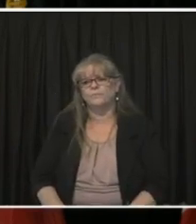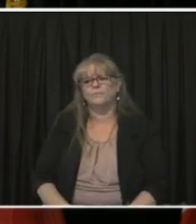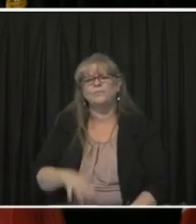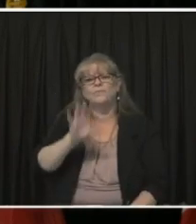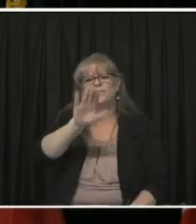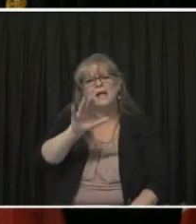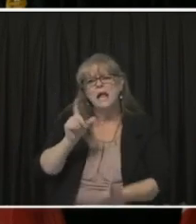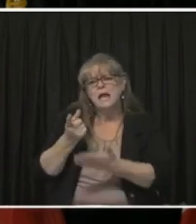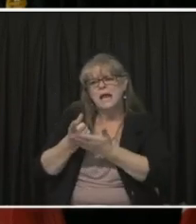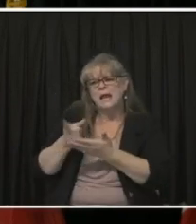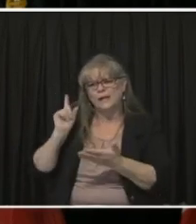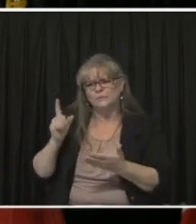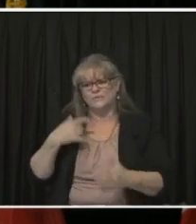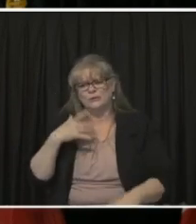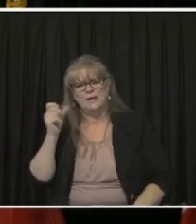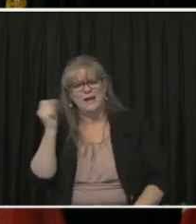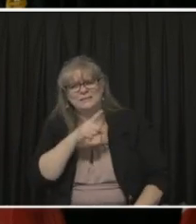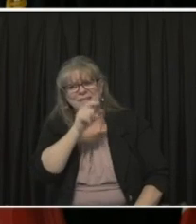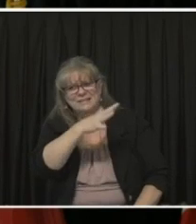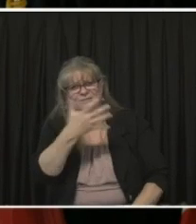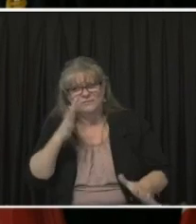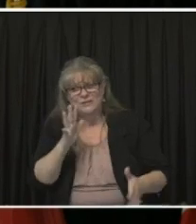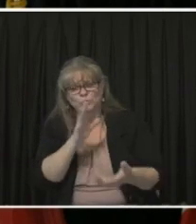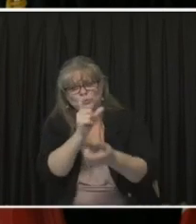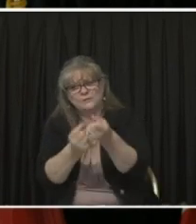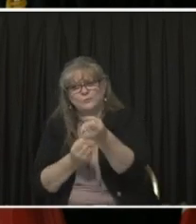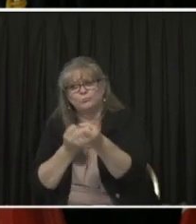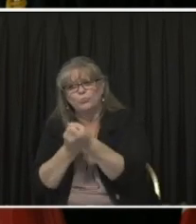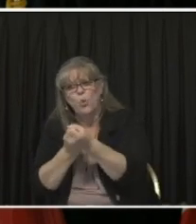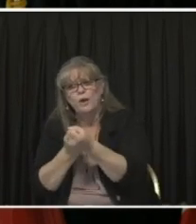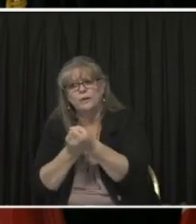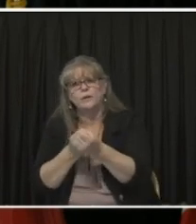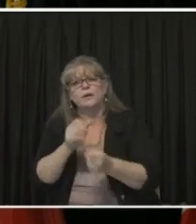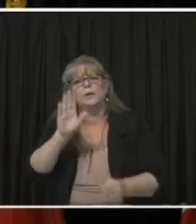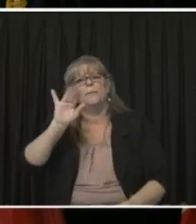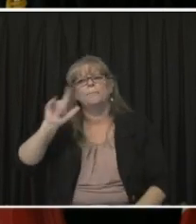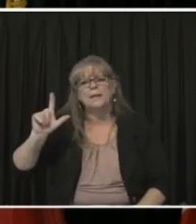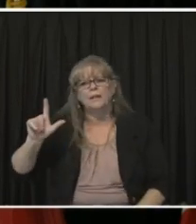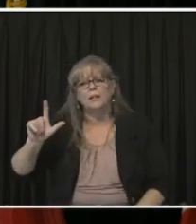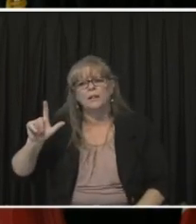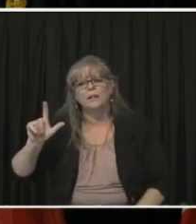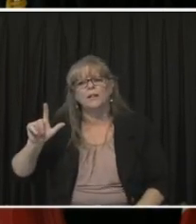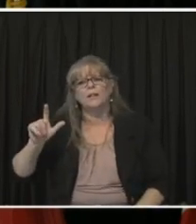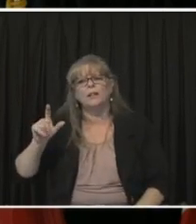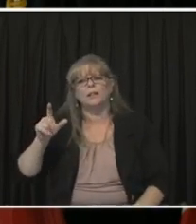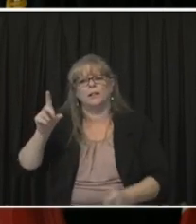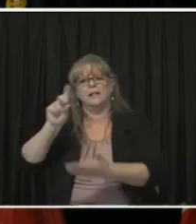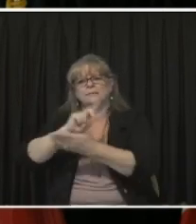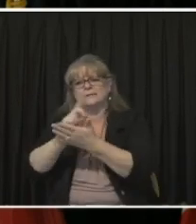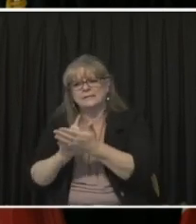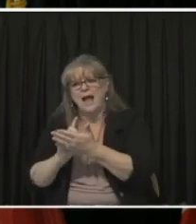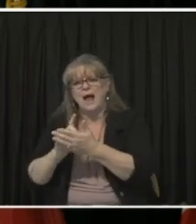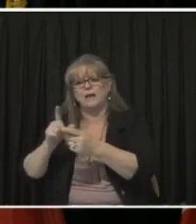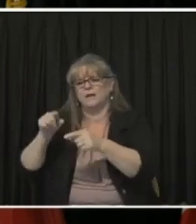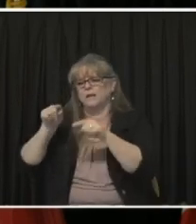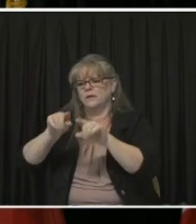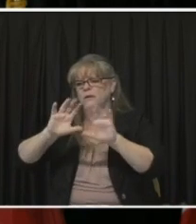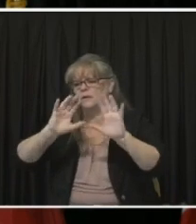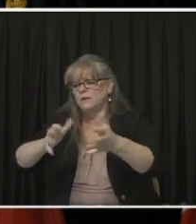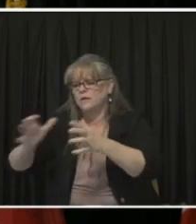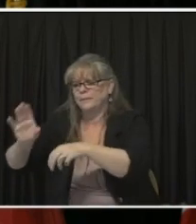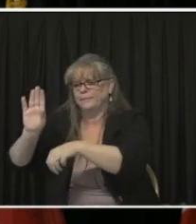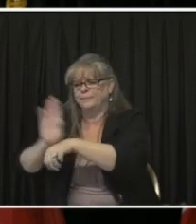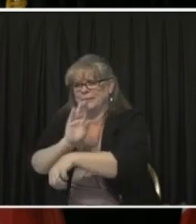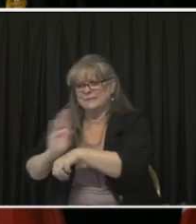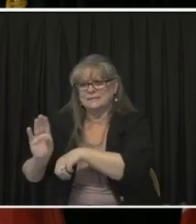would be supportive of bills that are designed to help businesses, tax credit type programs. This week I'm